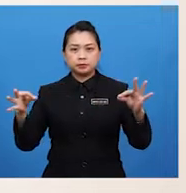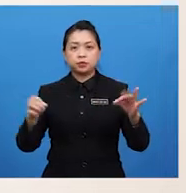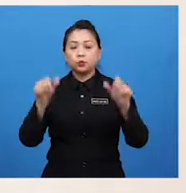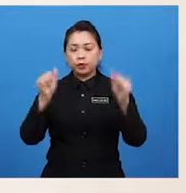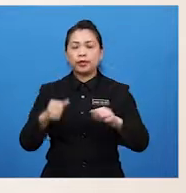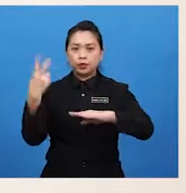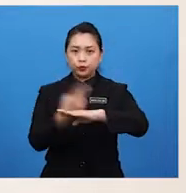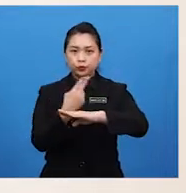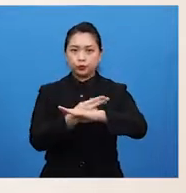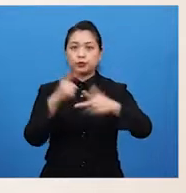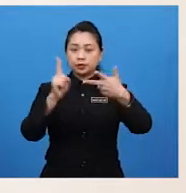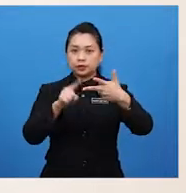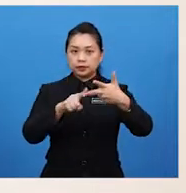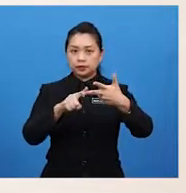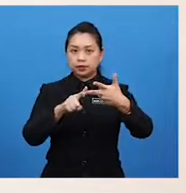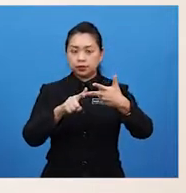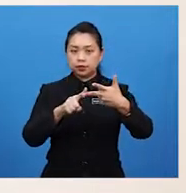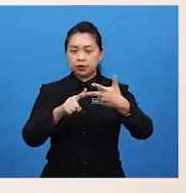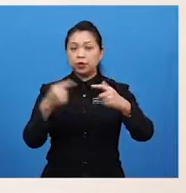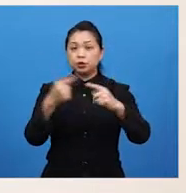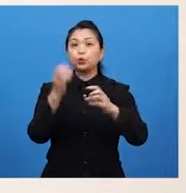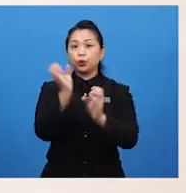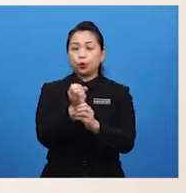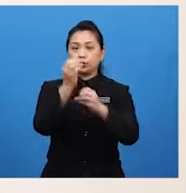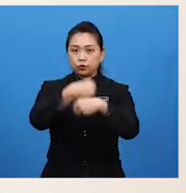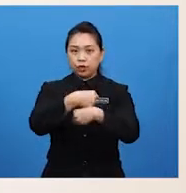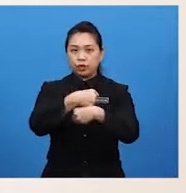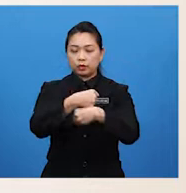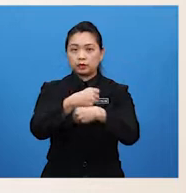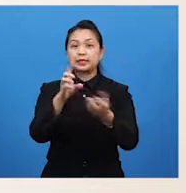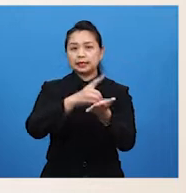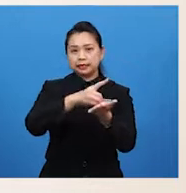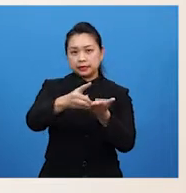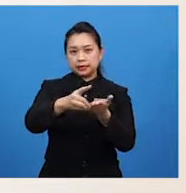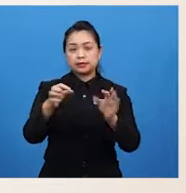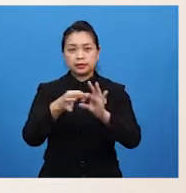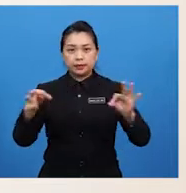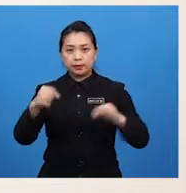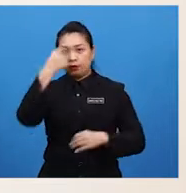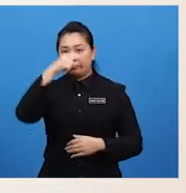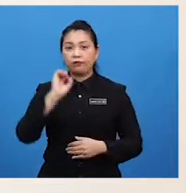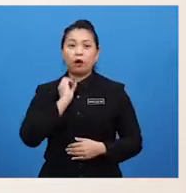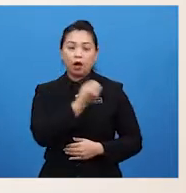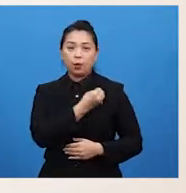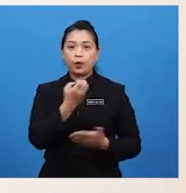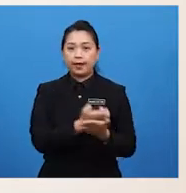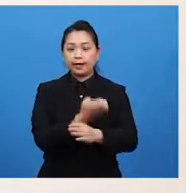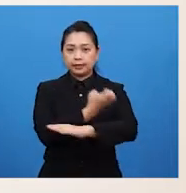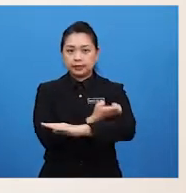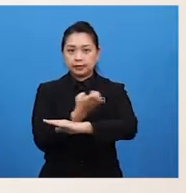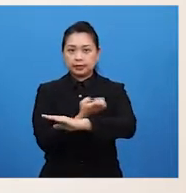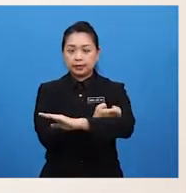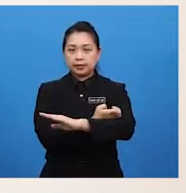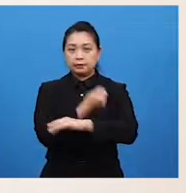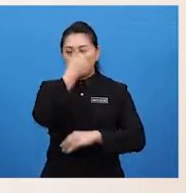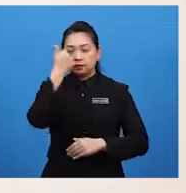the third sentence to construct the thesis statement for our essay because it includes